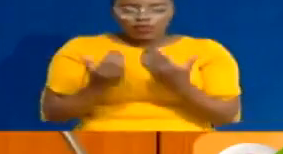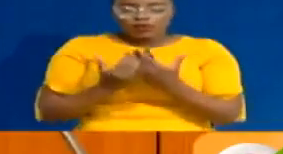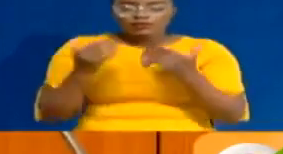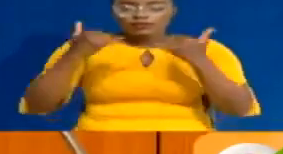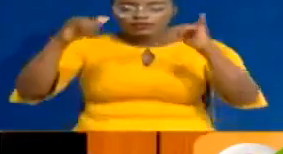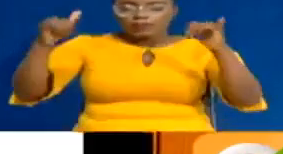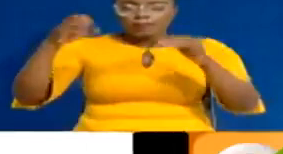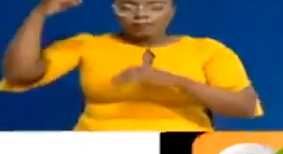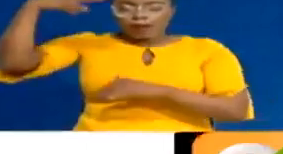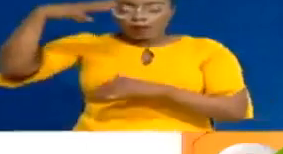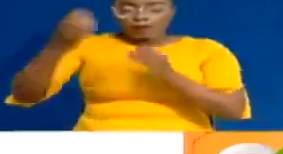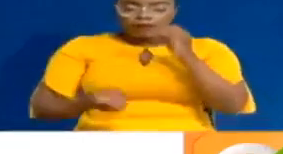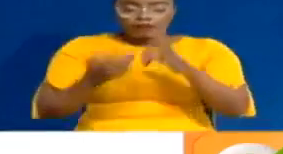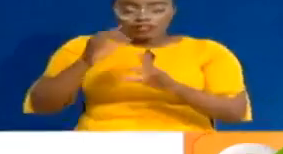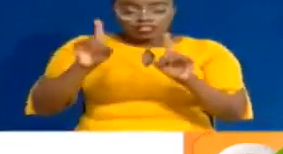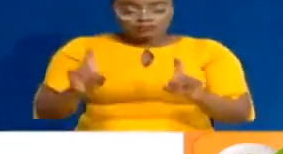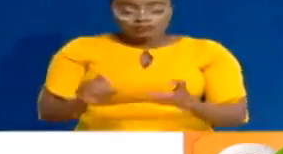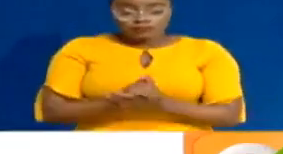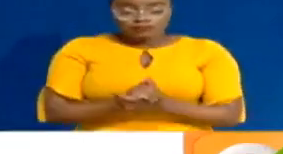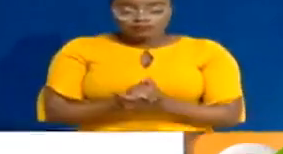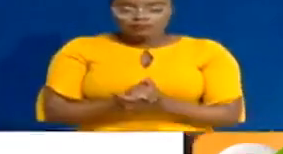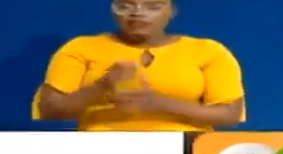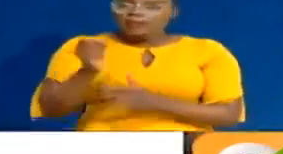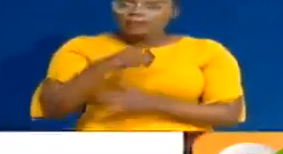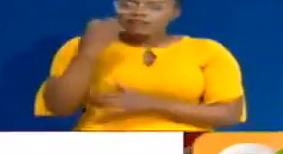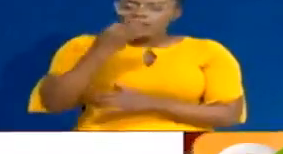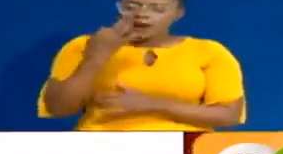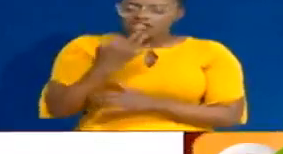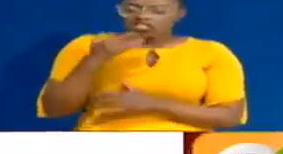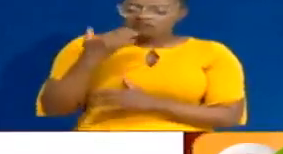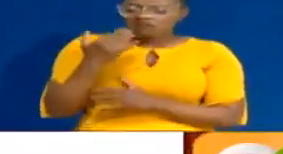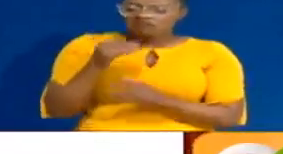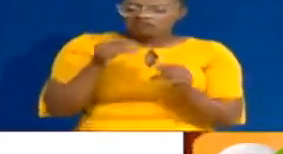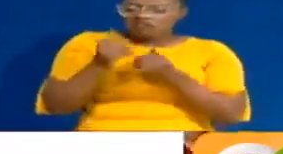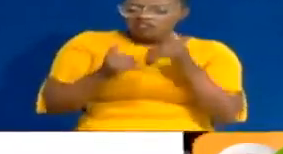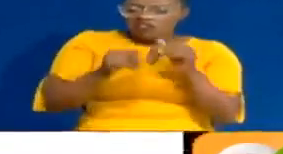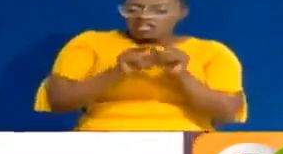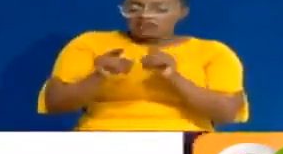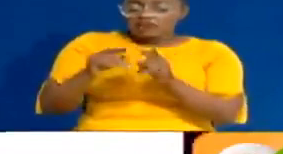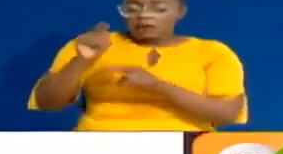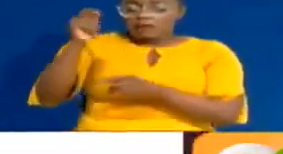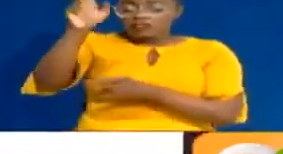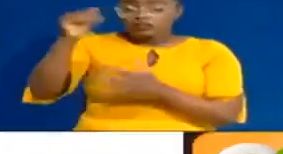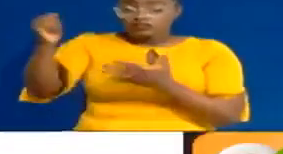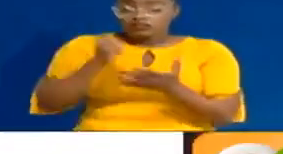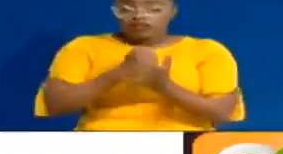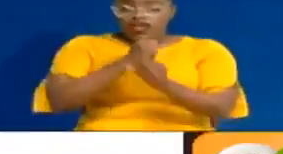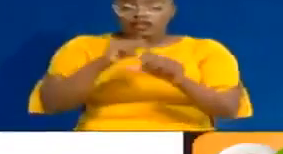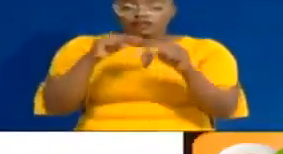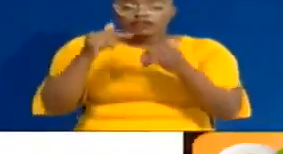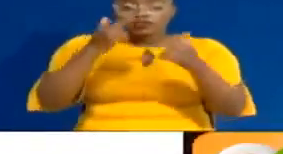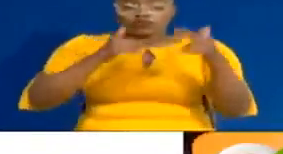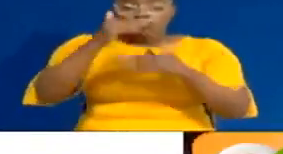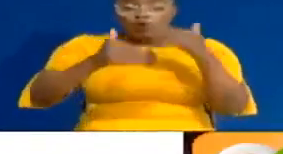on independent power producers? In late March this year, President Uhuru Kenyatta appointed a task force to